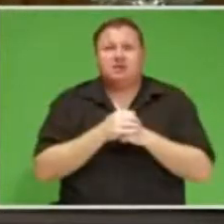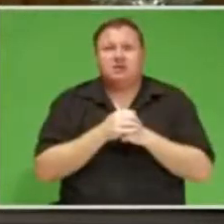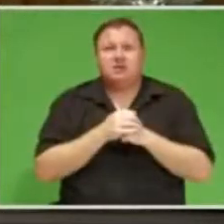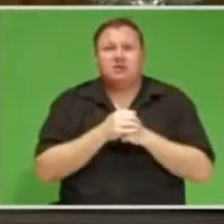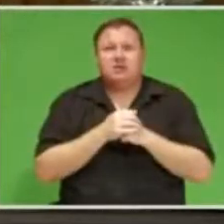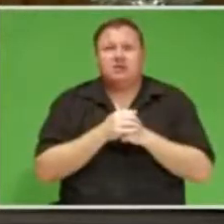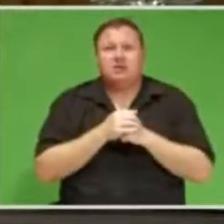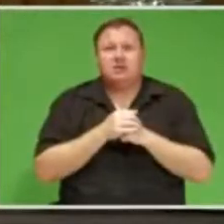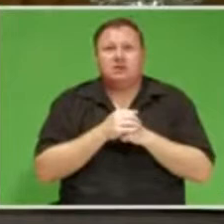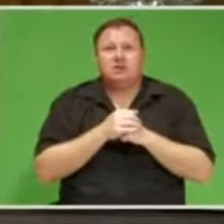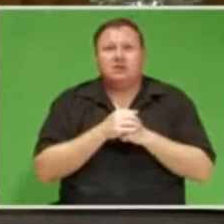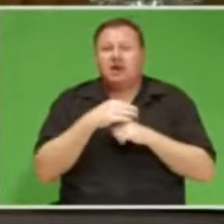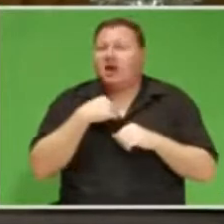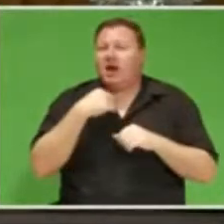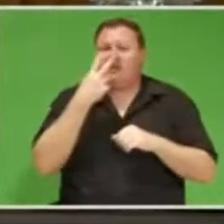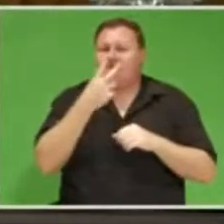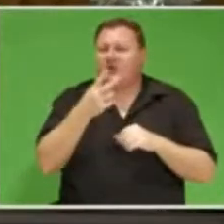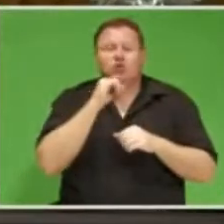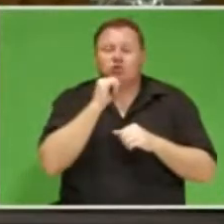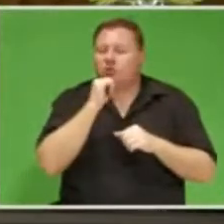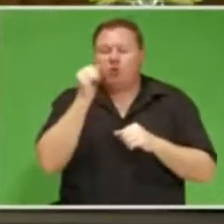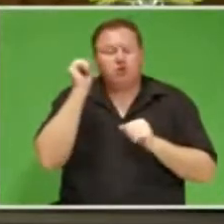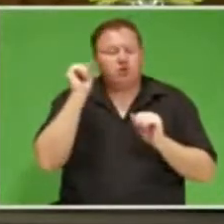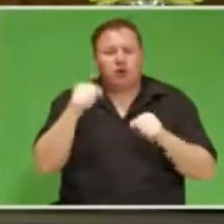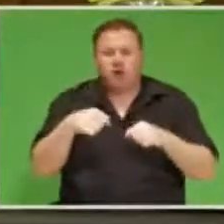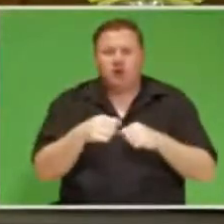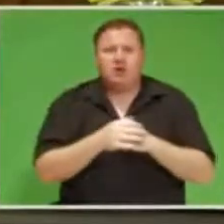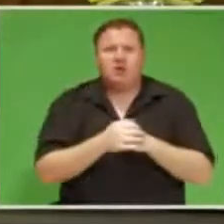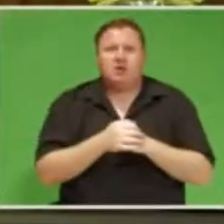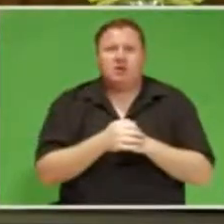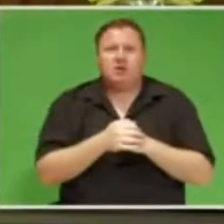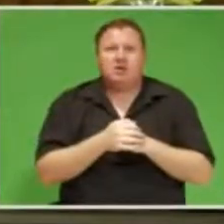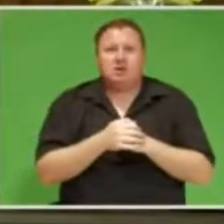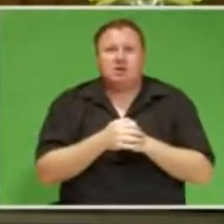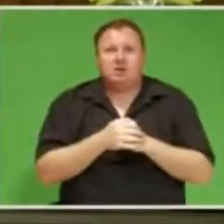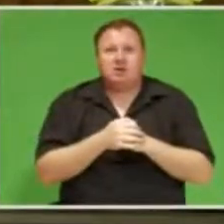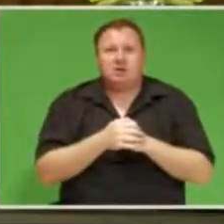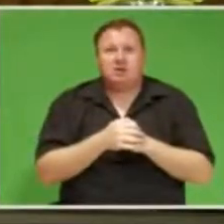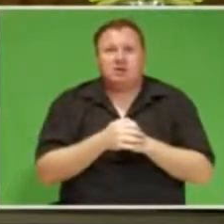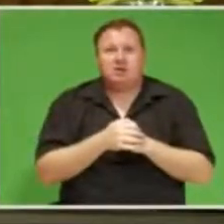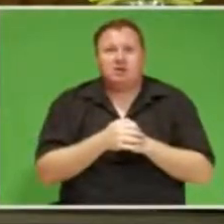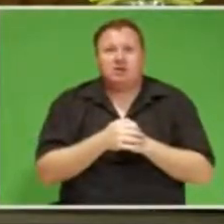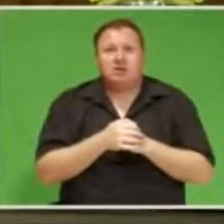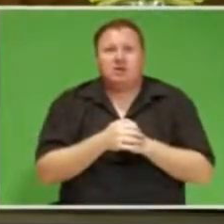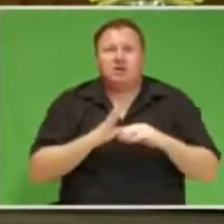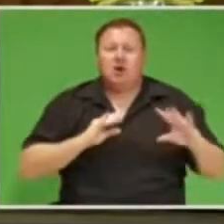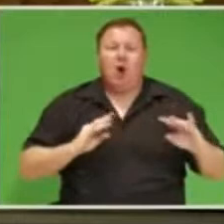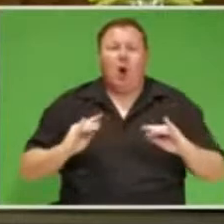okay, I see you disagree, and I will allow you once, and you,